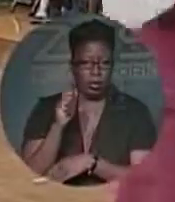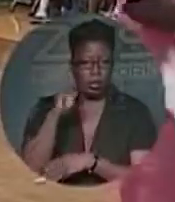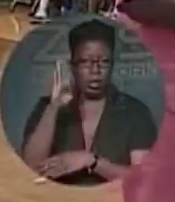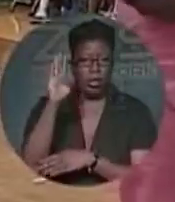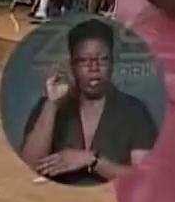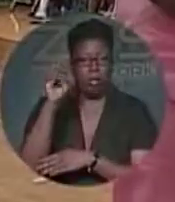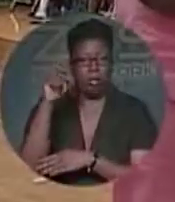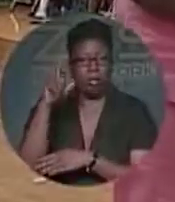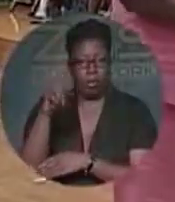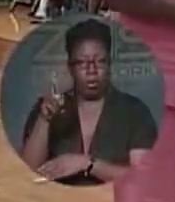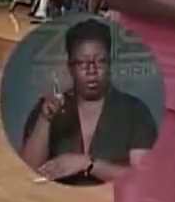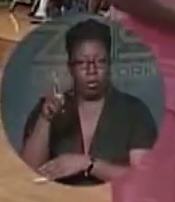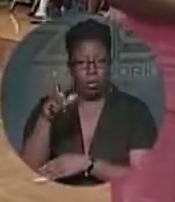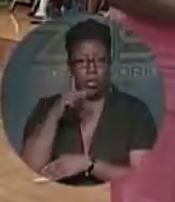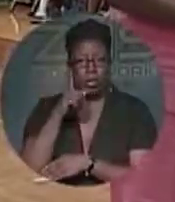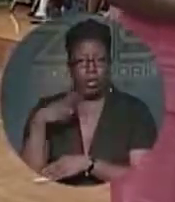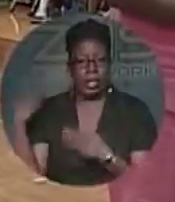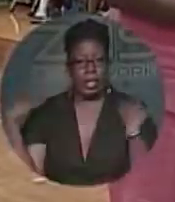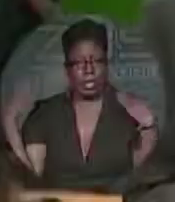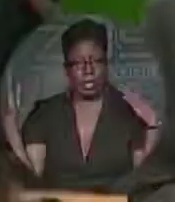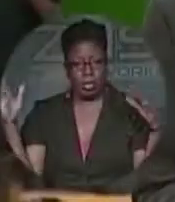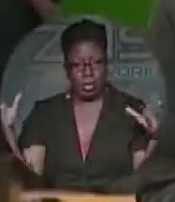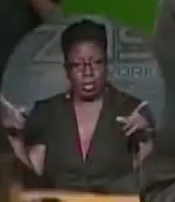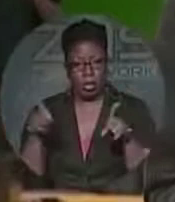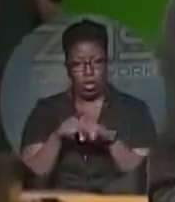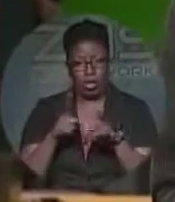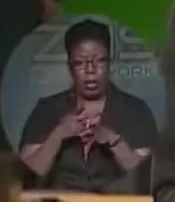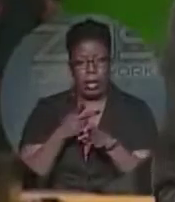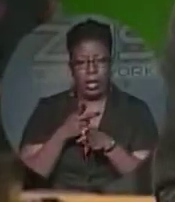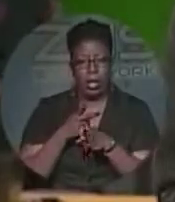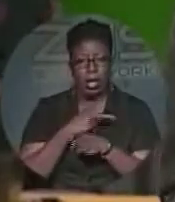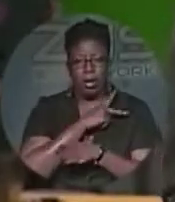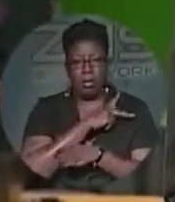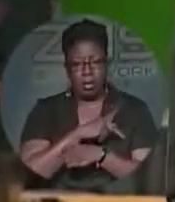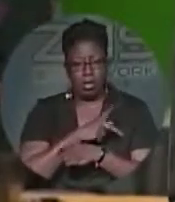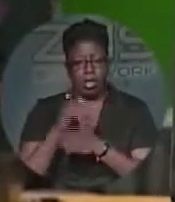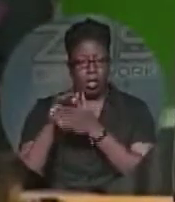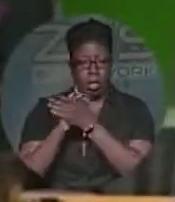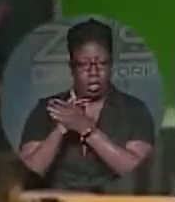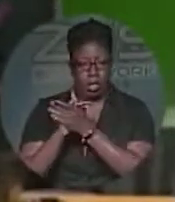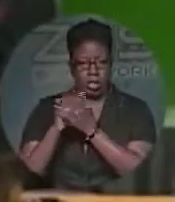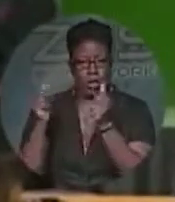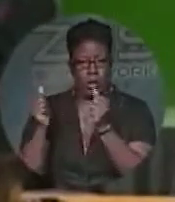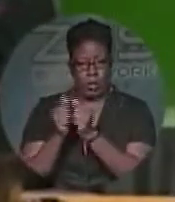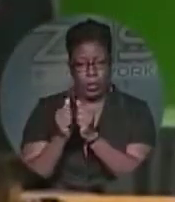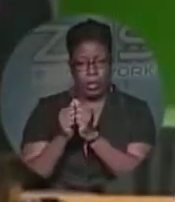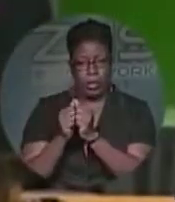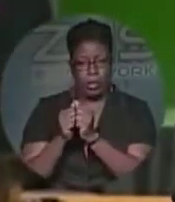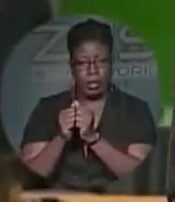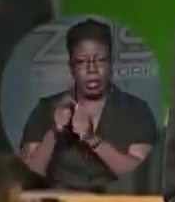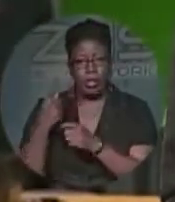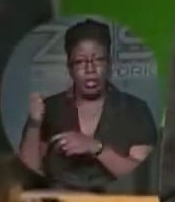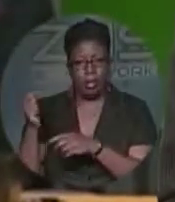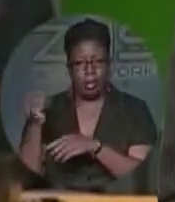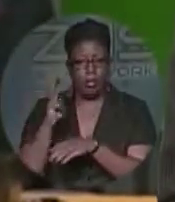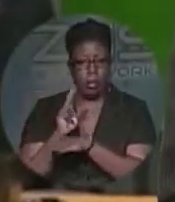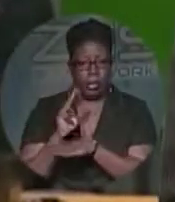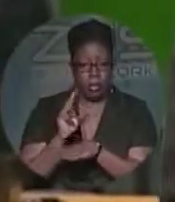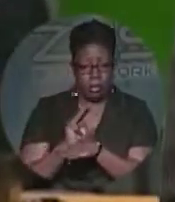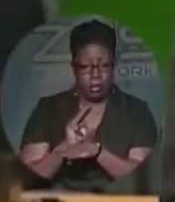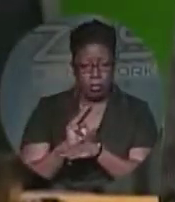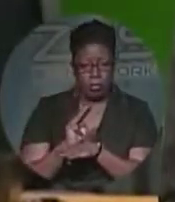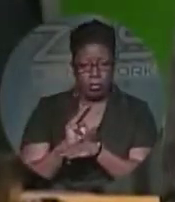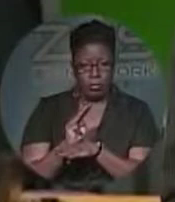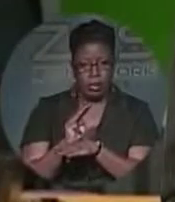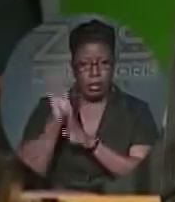G Lady Angels. I add my personal congratulations, along with the Minister, to the New Providence Women's Basketball